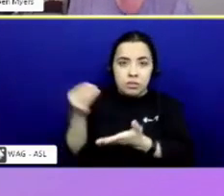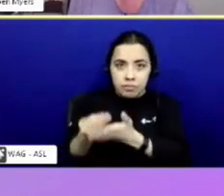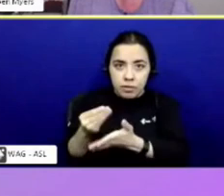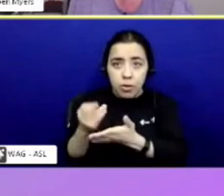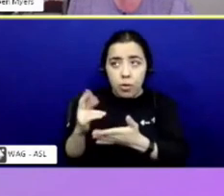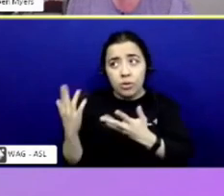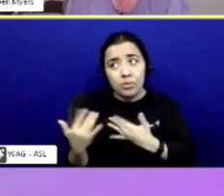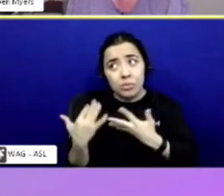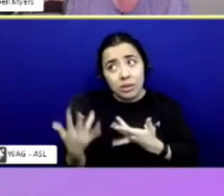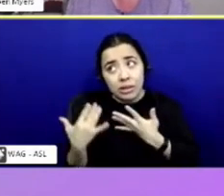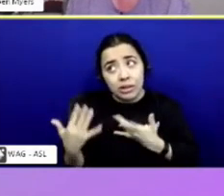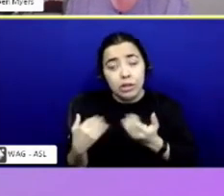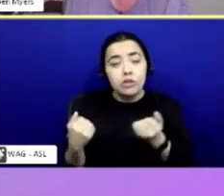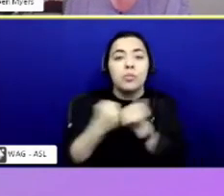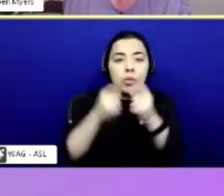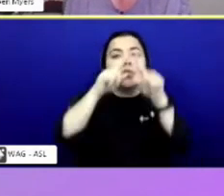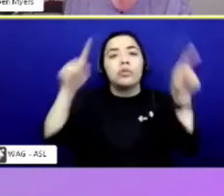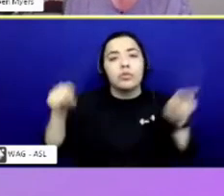stuff to be supported.